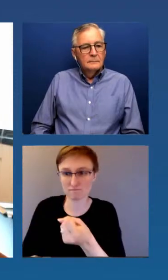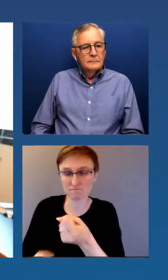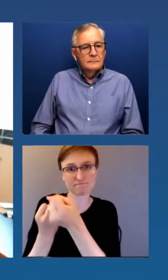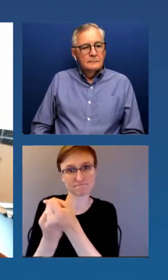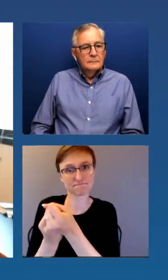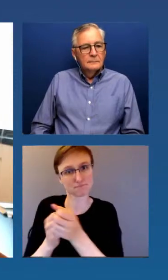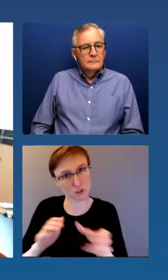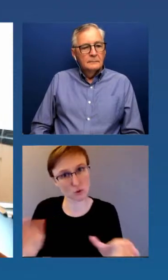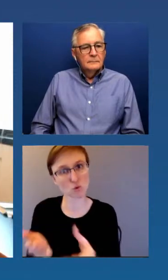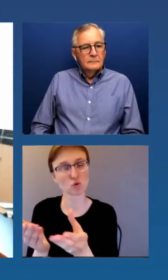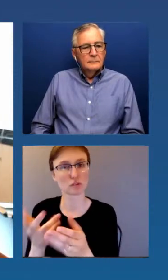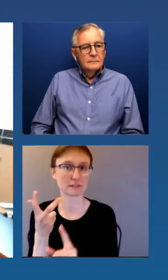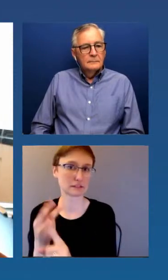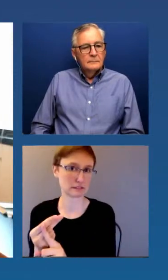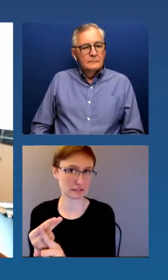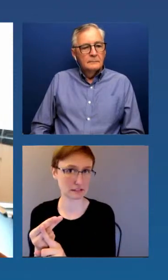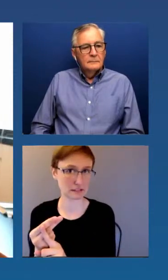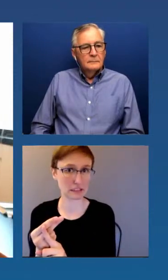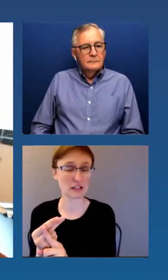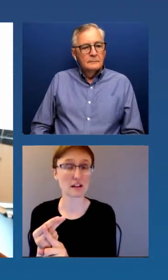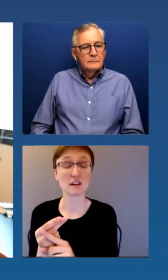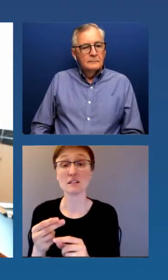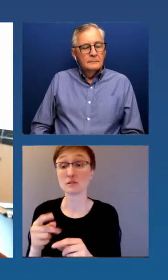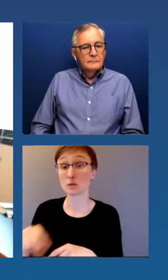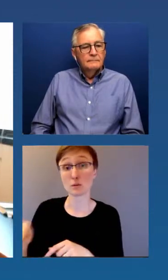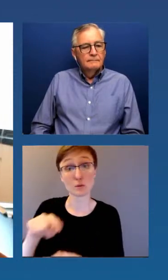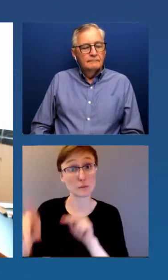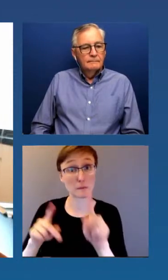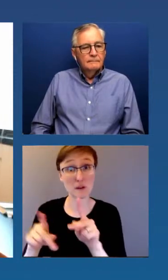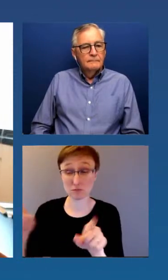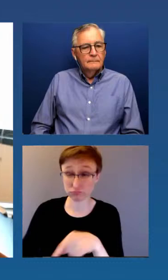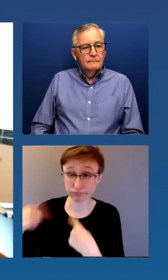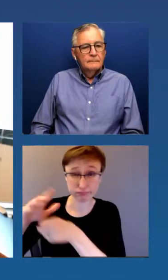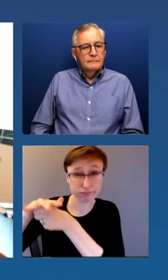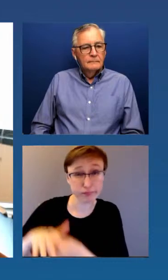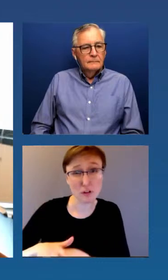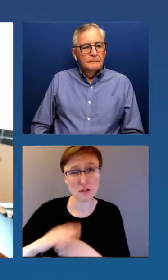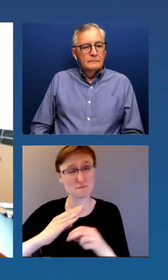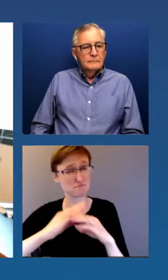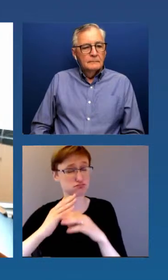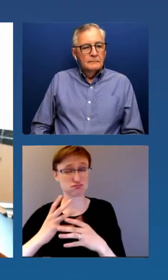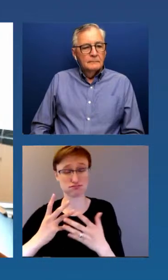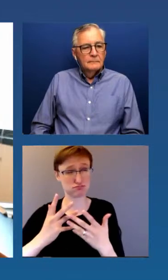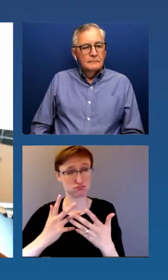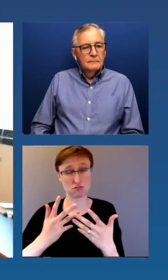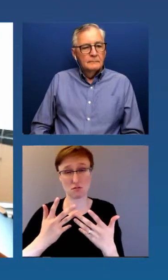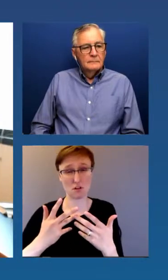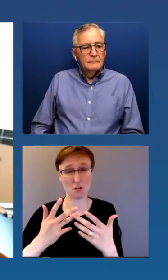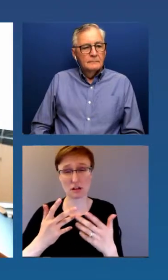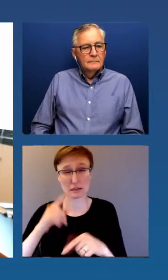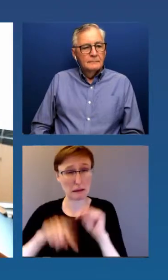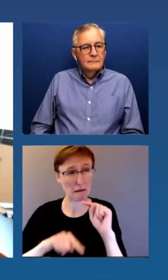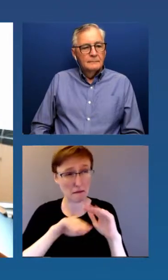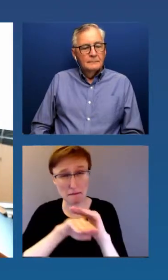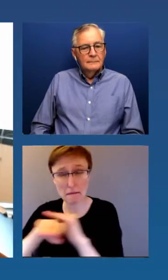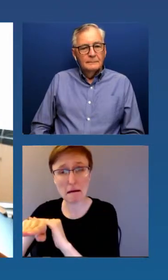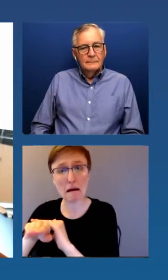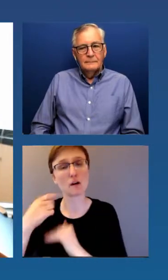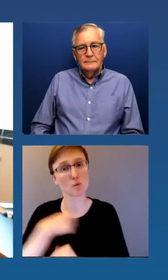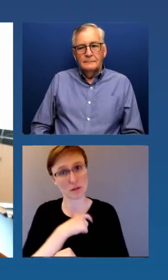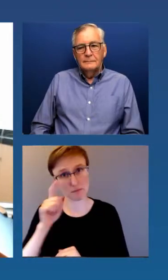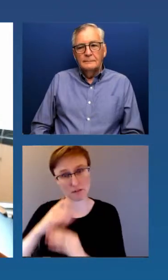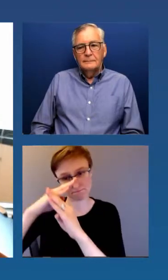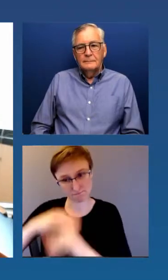those that face the most health inequities and the most barriers to wellness. And we won't give up until we reach our goal. Thank you.